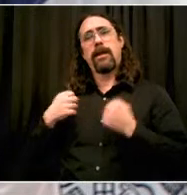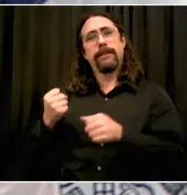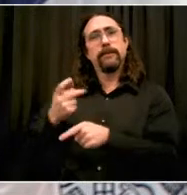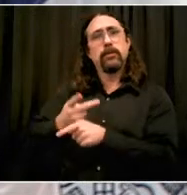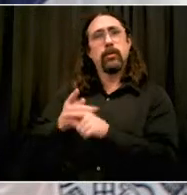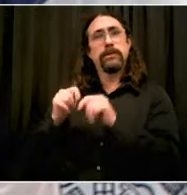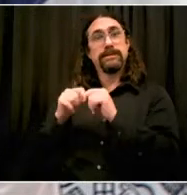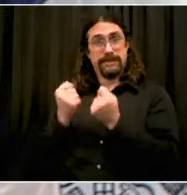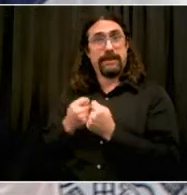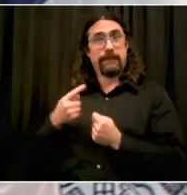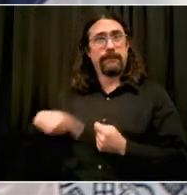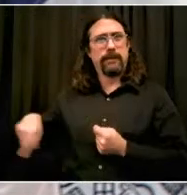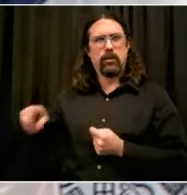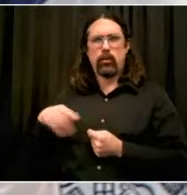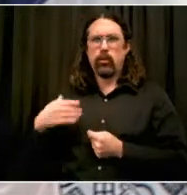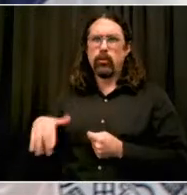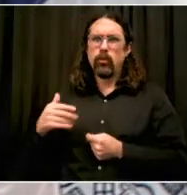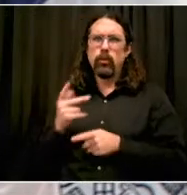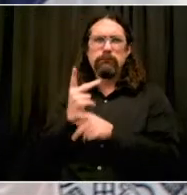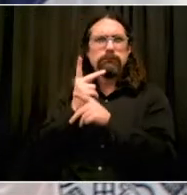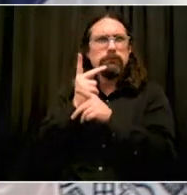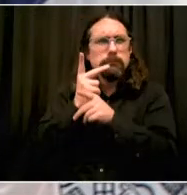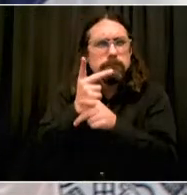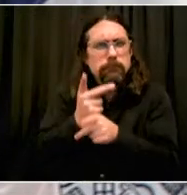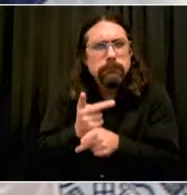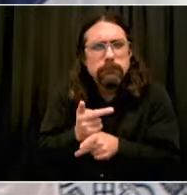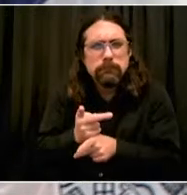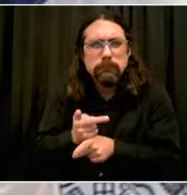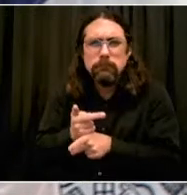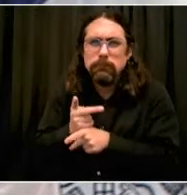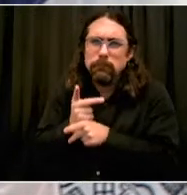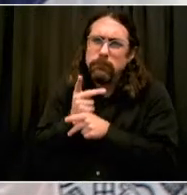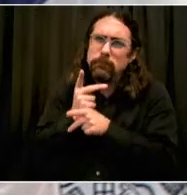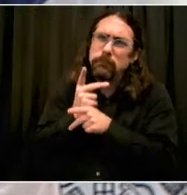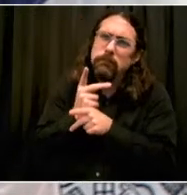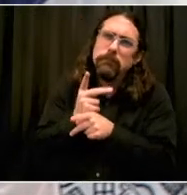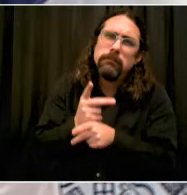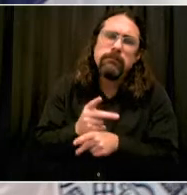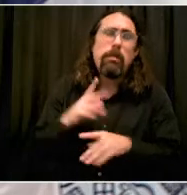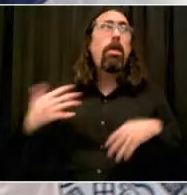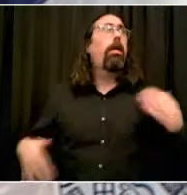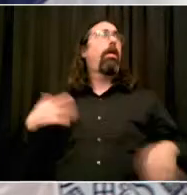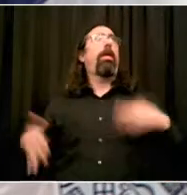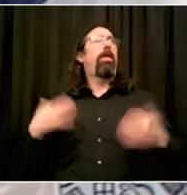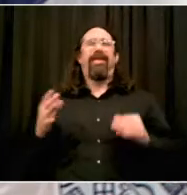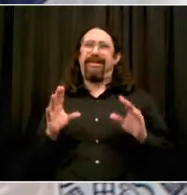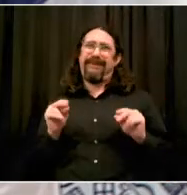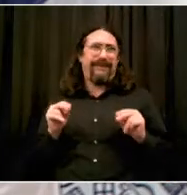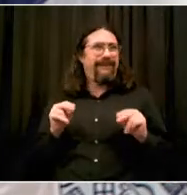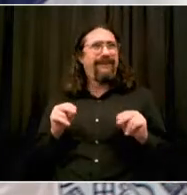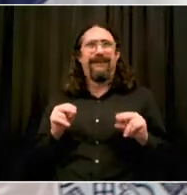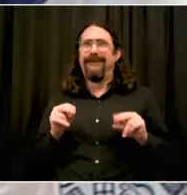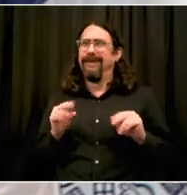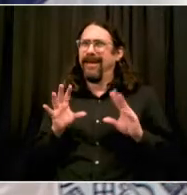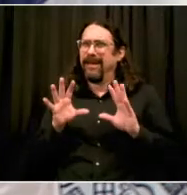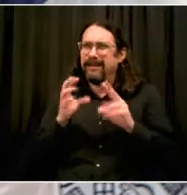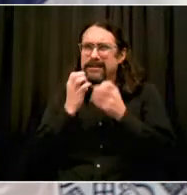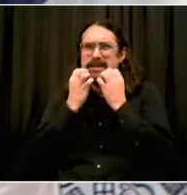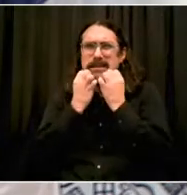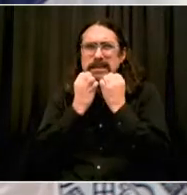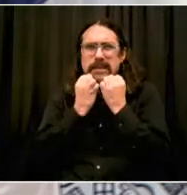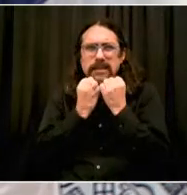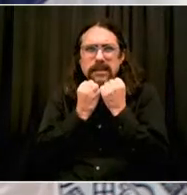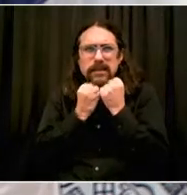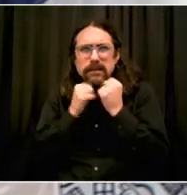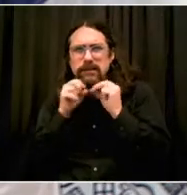a cautious, conservative strategy. It has served us well in terms of the focus on data and science, leading us